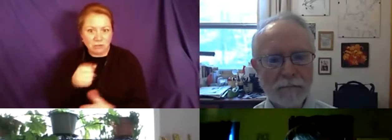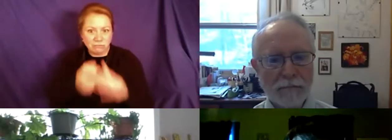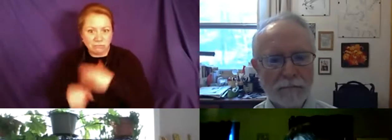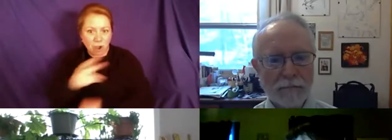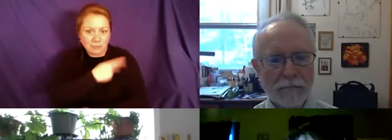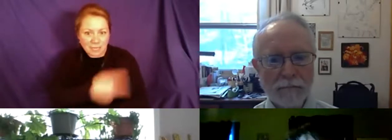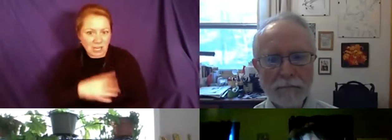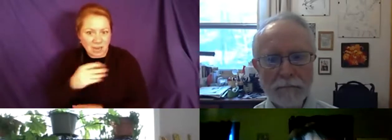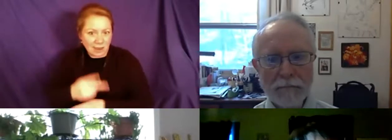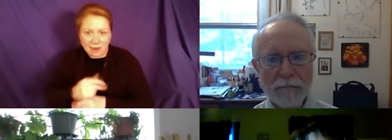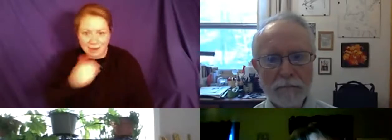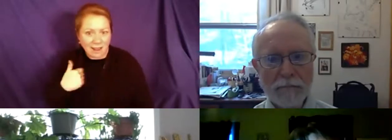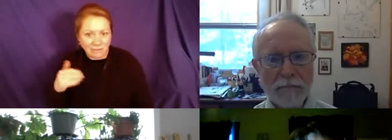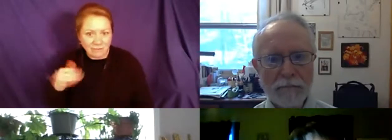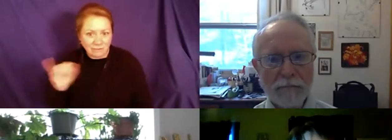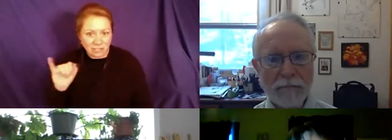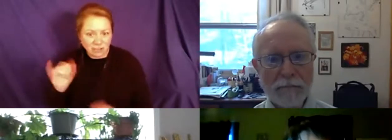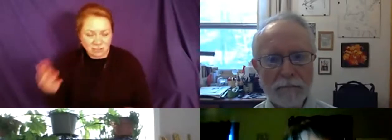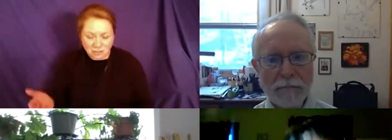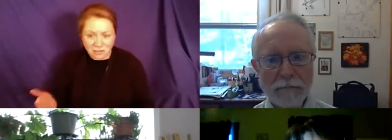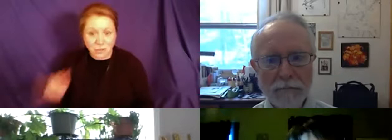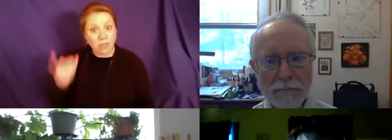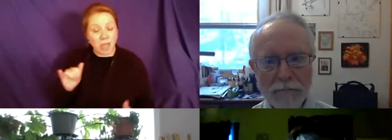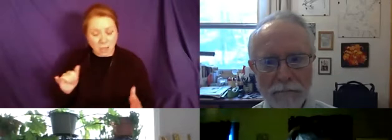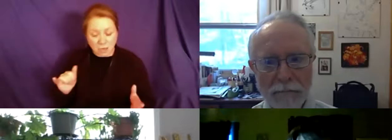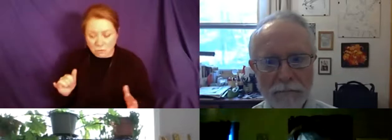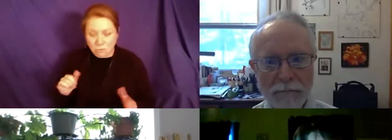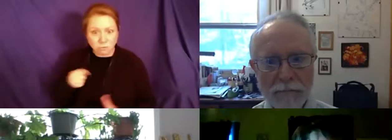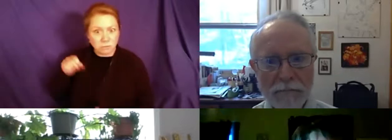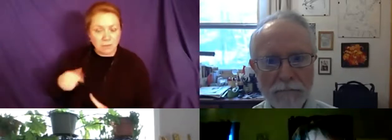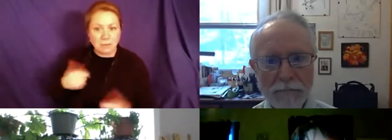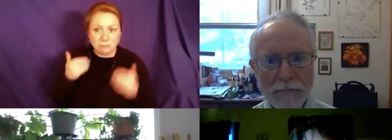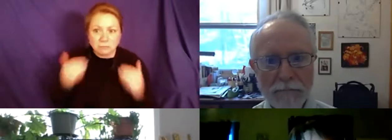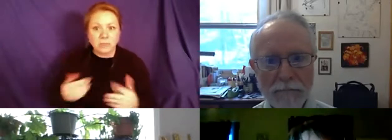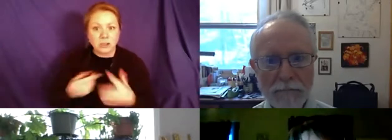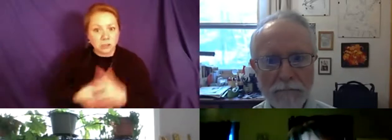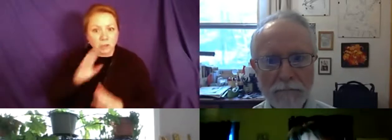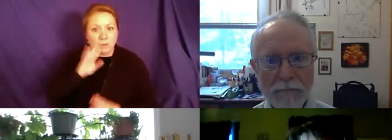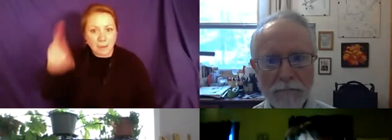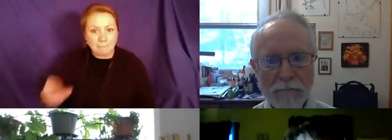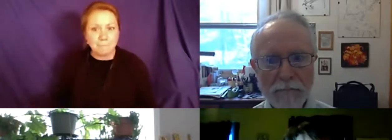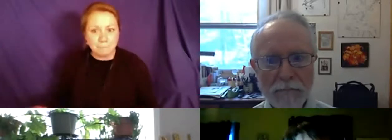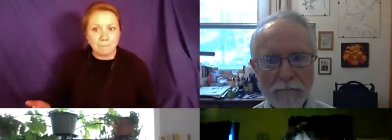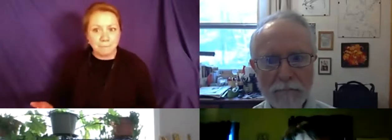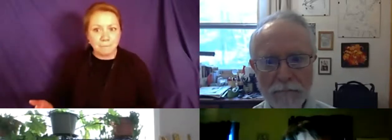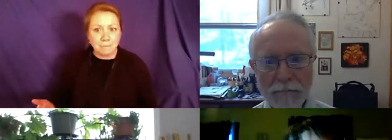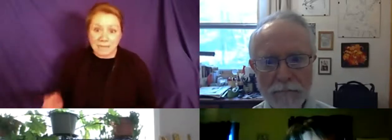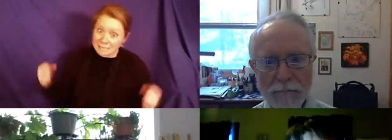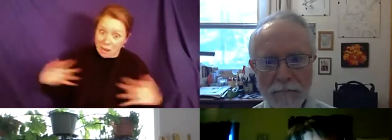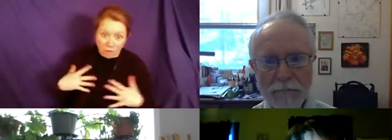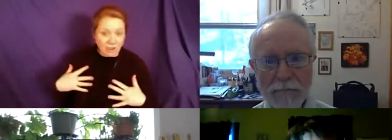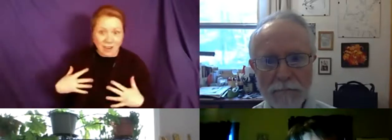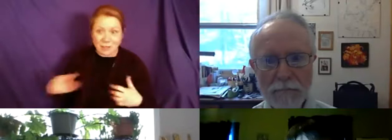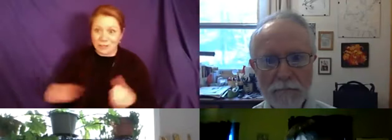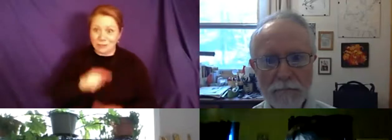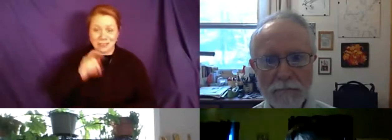care. And so that was what pushed me in the direction of starting to speak, really terrified coming the first